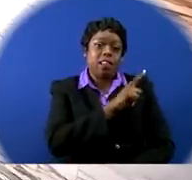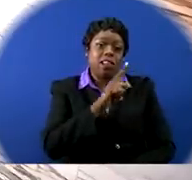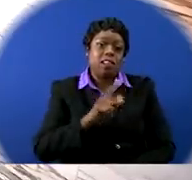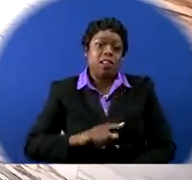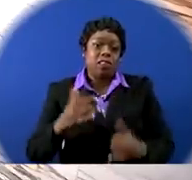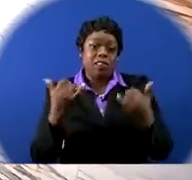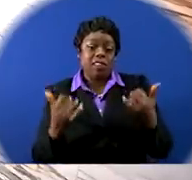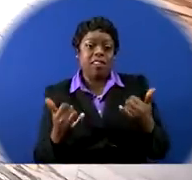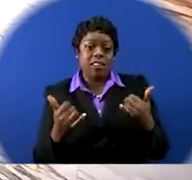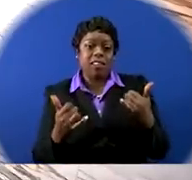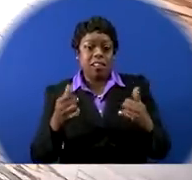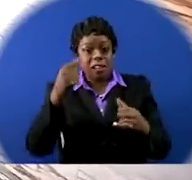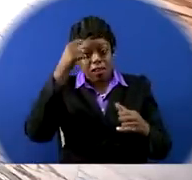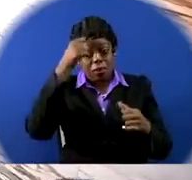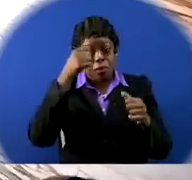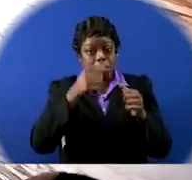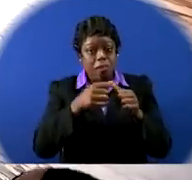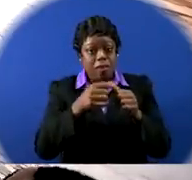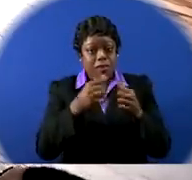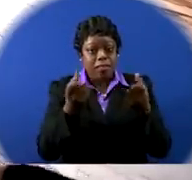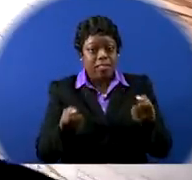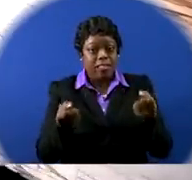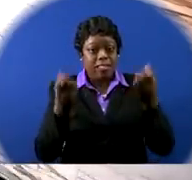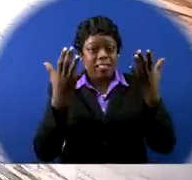to remember the sacrifice of Jesus.